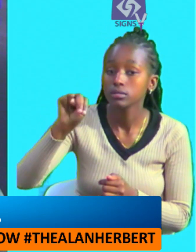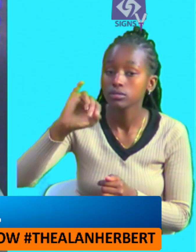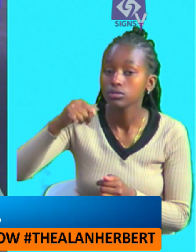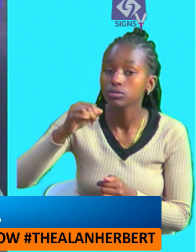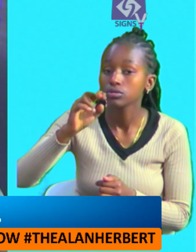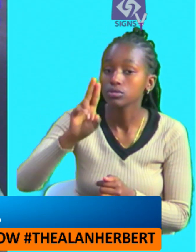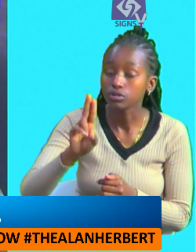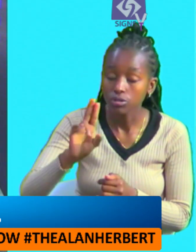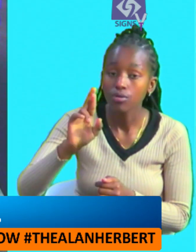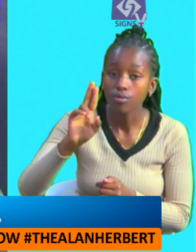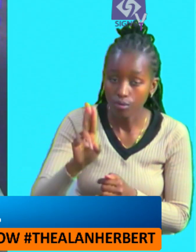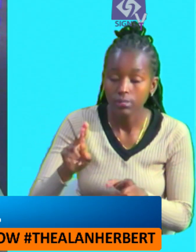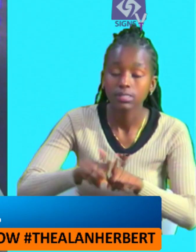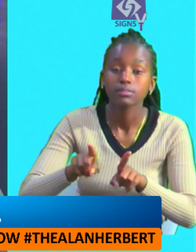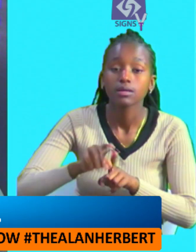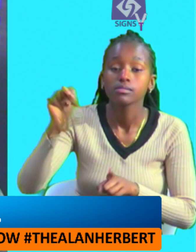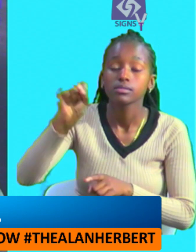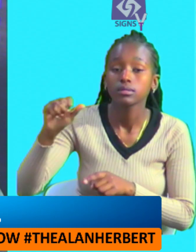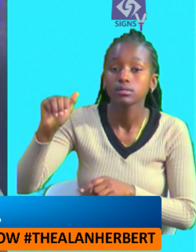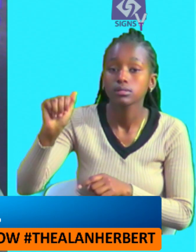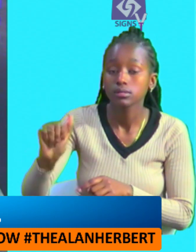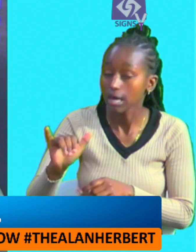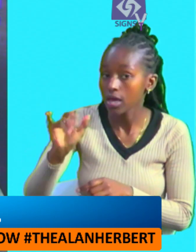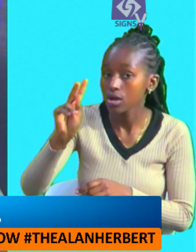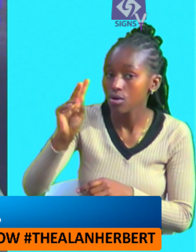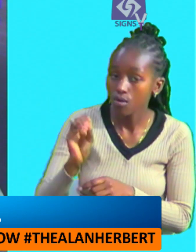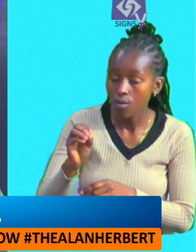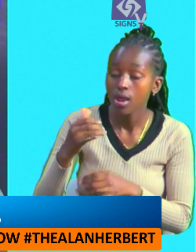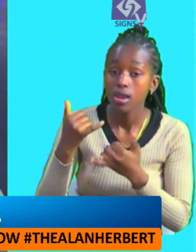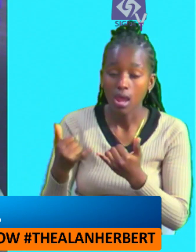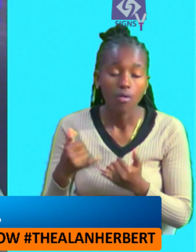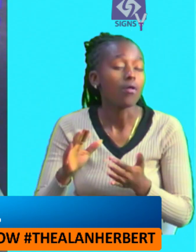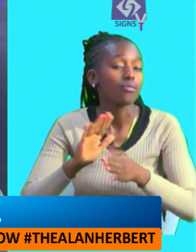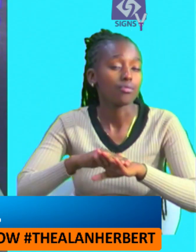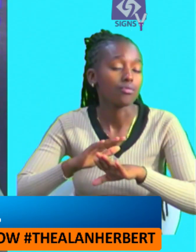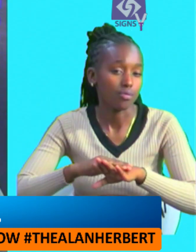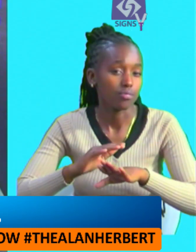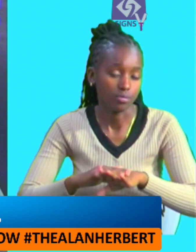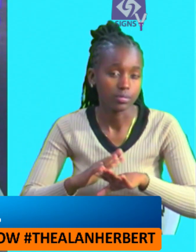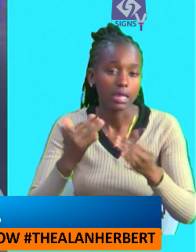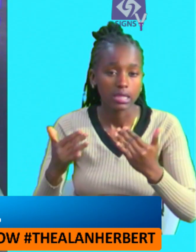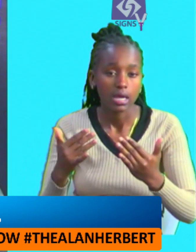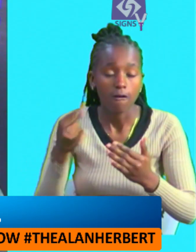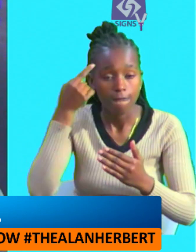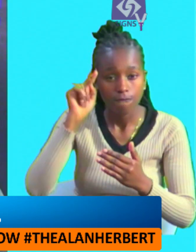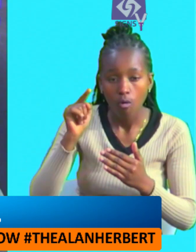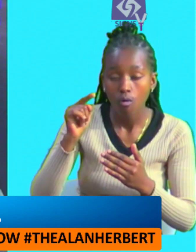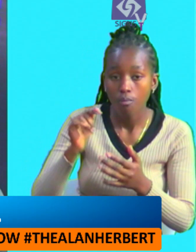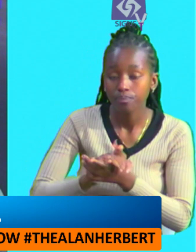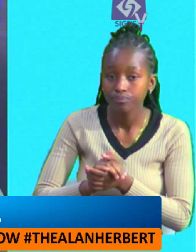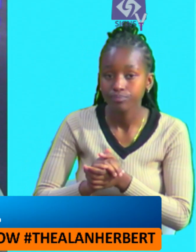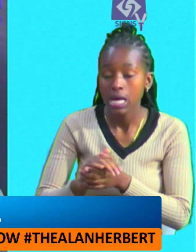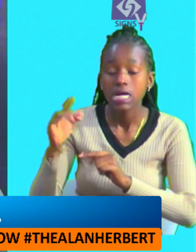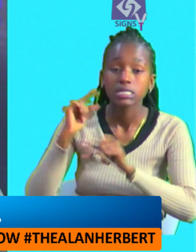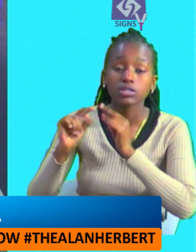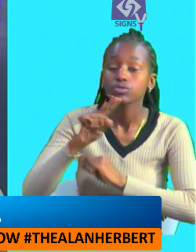they are currently one of my favorites. Yeah. Ben Cycle na Wanjiro. Yeah. Yeah, it's an awesome